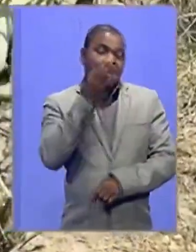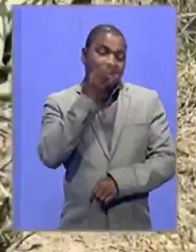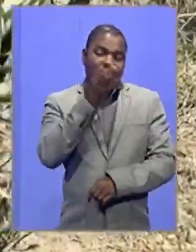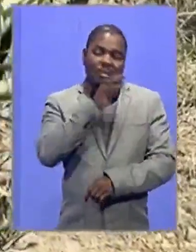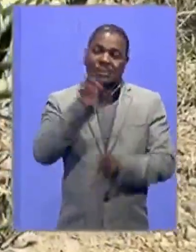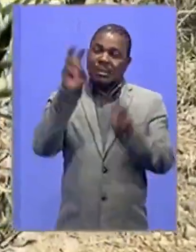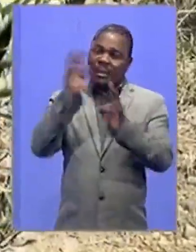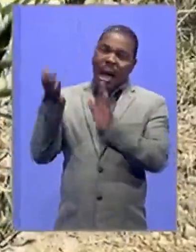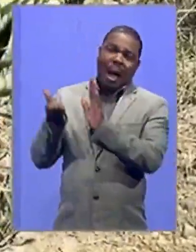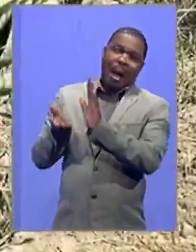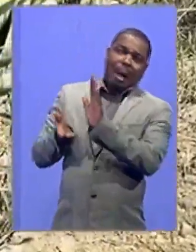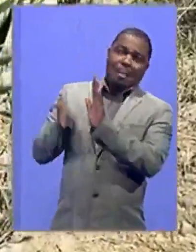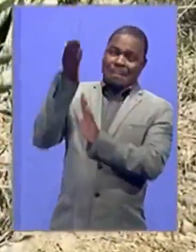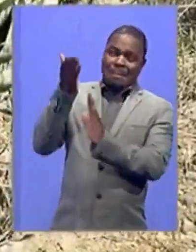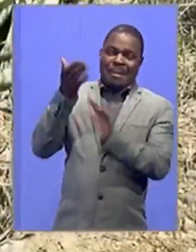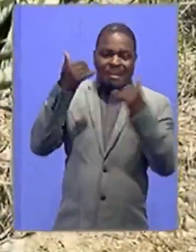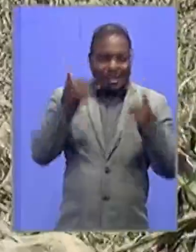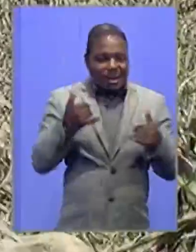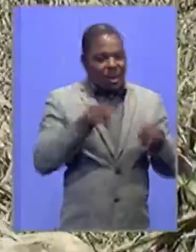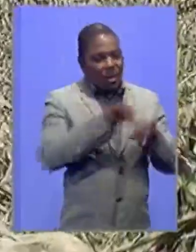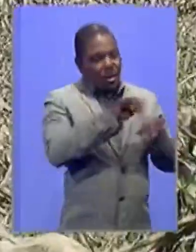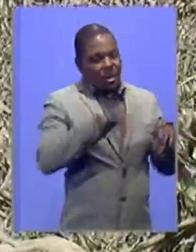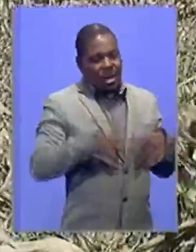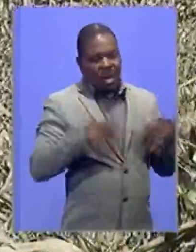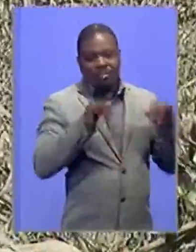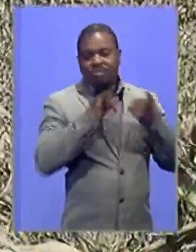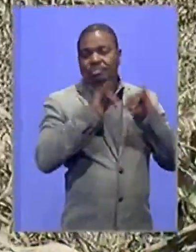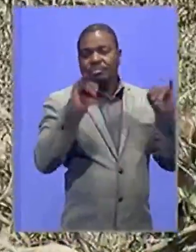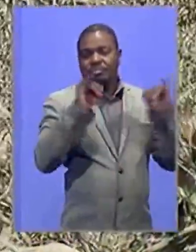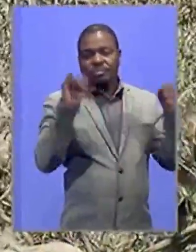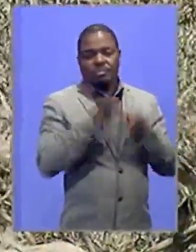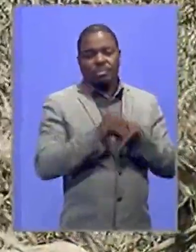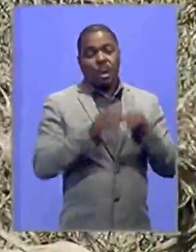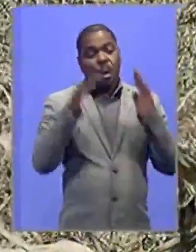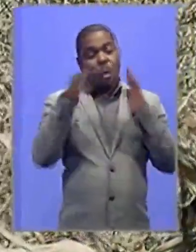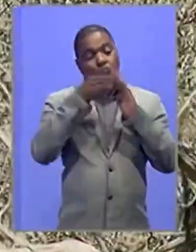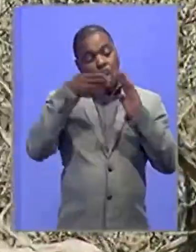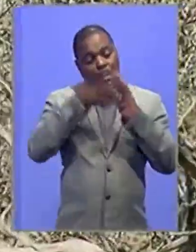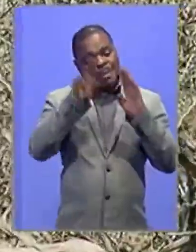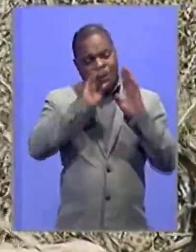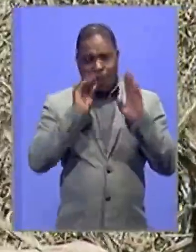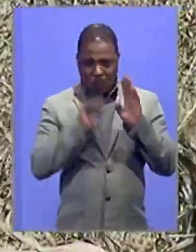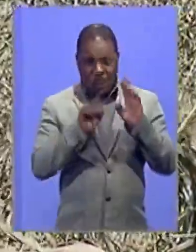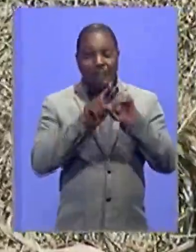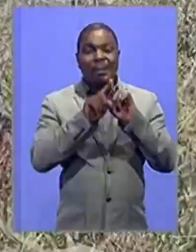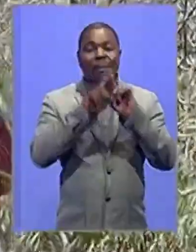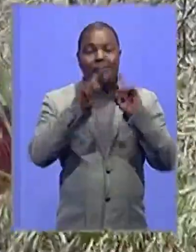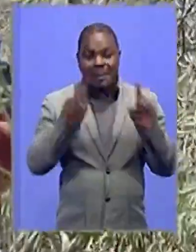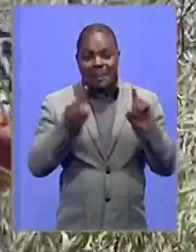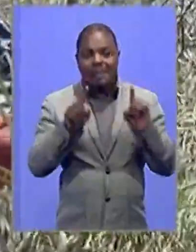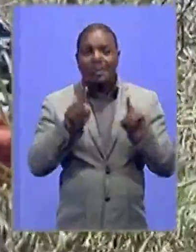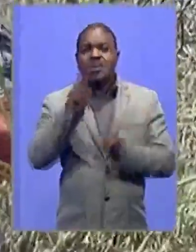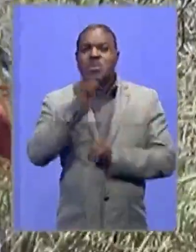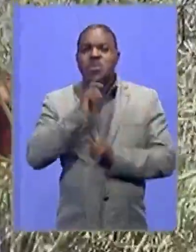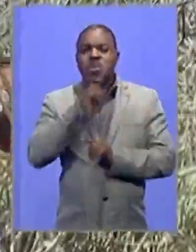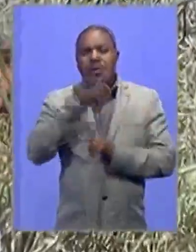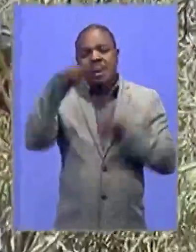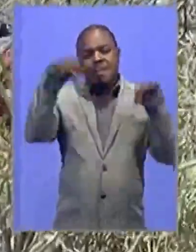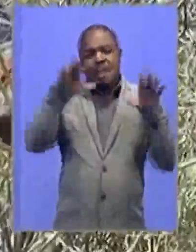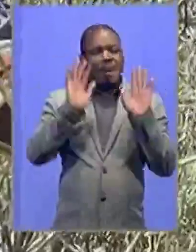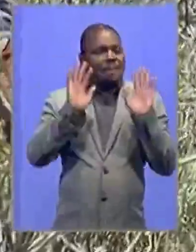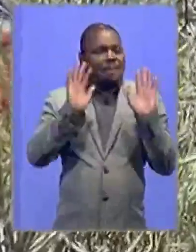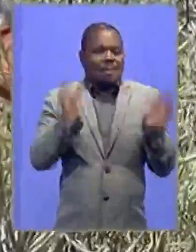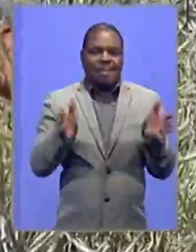e gakaditše seemo sa bona sa bophelo le ge ba ena le motlakase ka dintlong tša bona ba kgona fela go šomiša go kgotetša